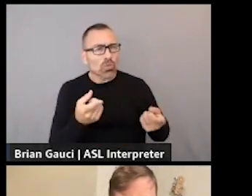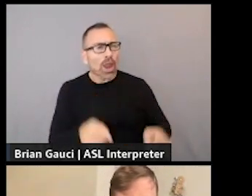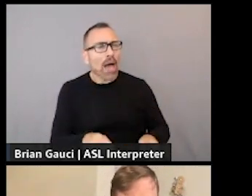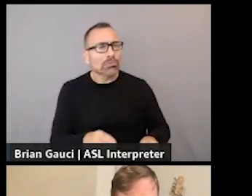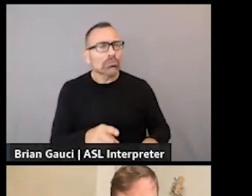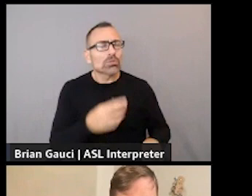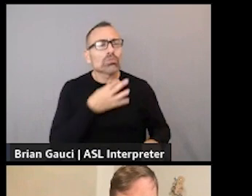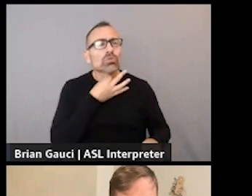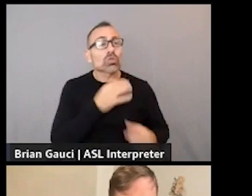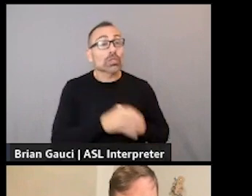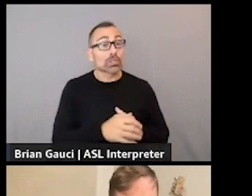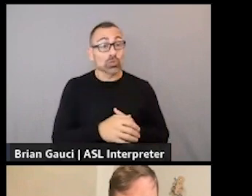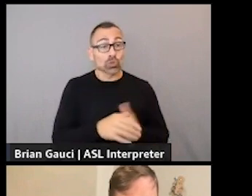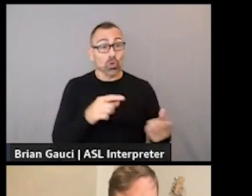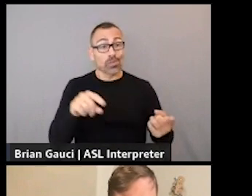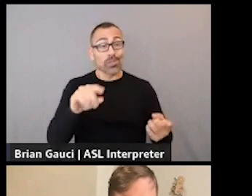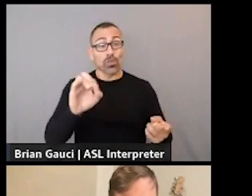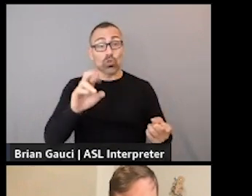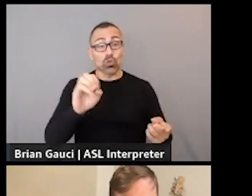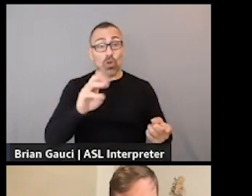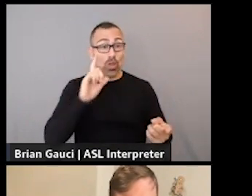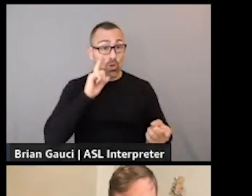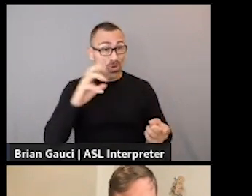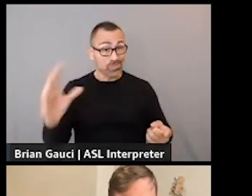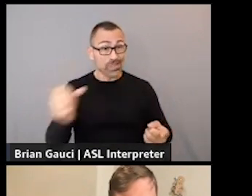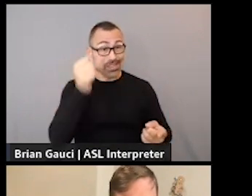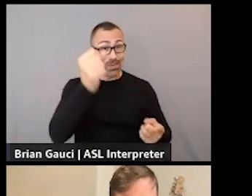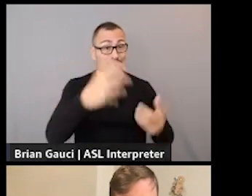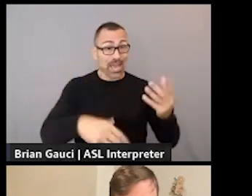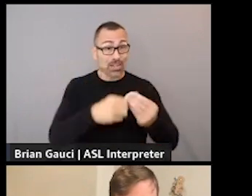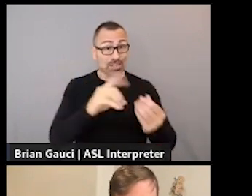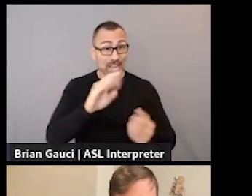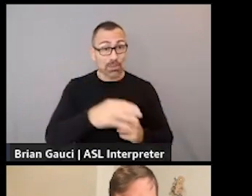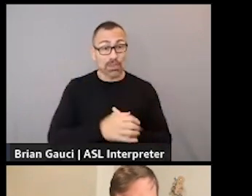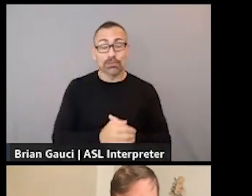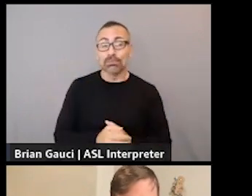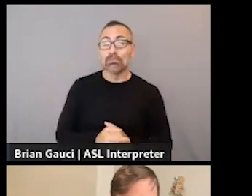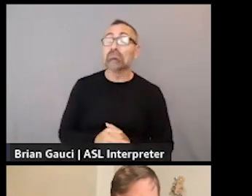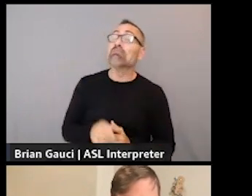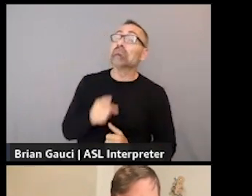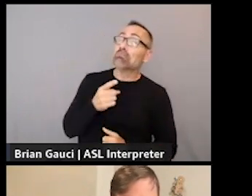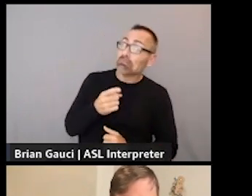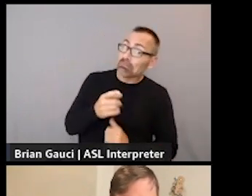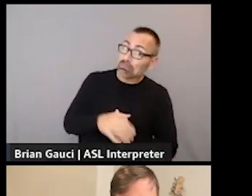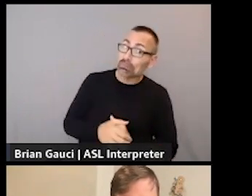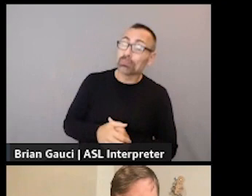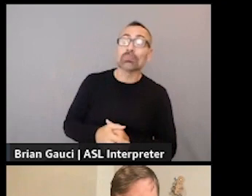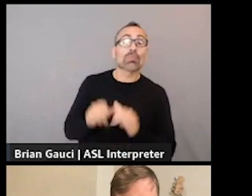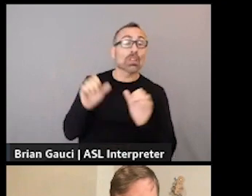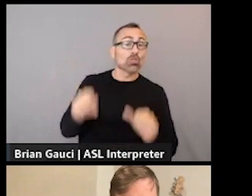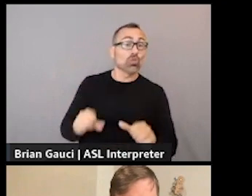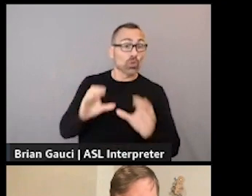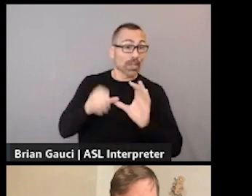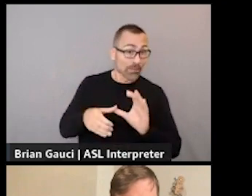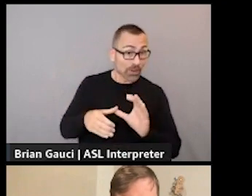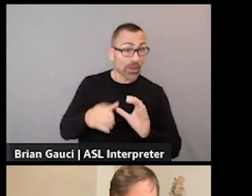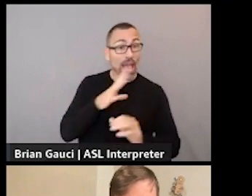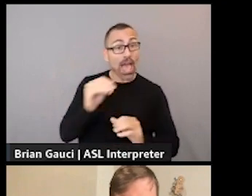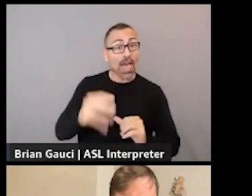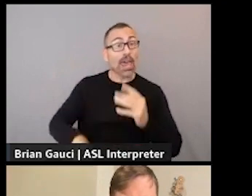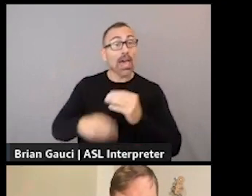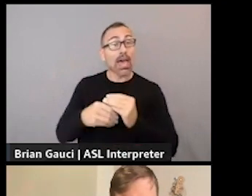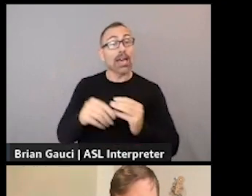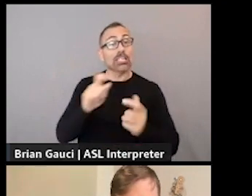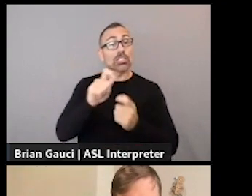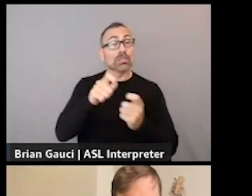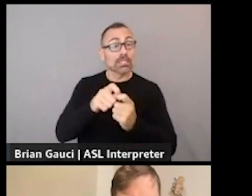change and adds it to my database. You can configure it, and you can also put in specific transformations. So this is a